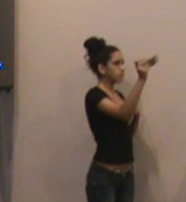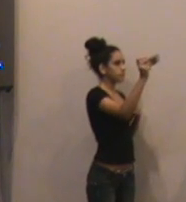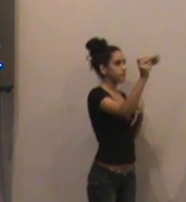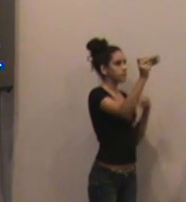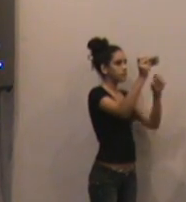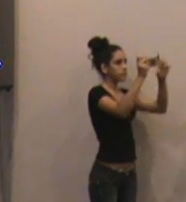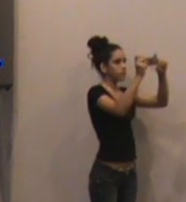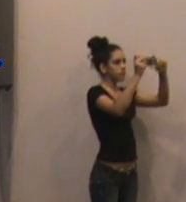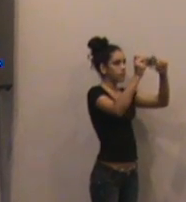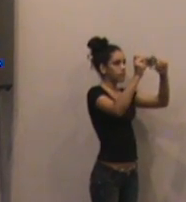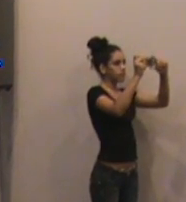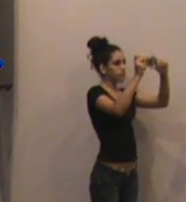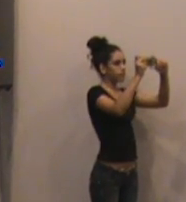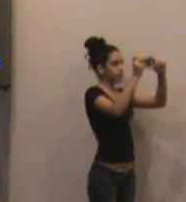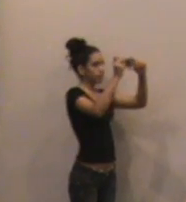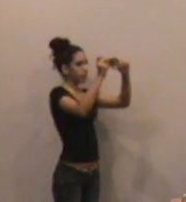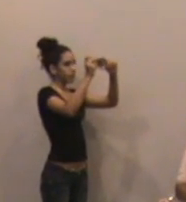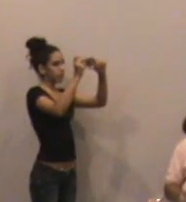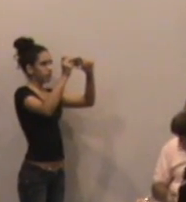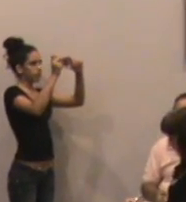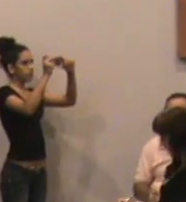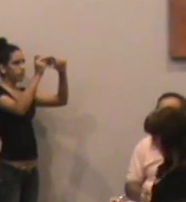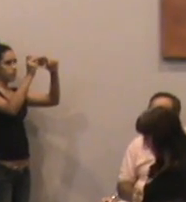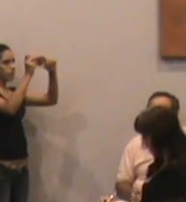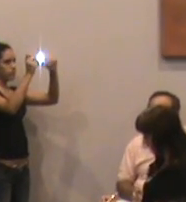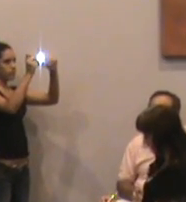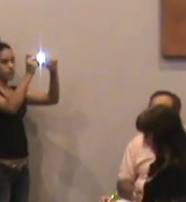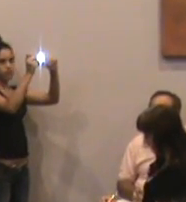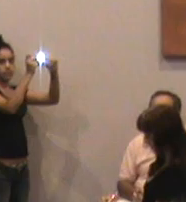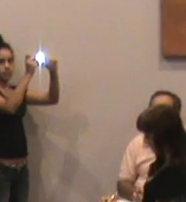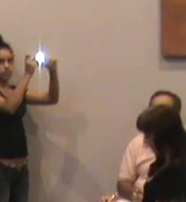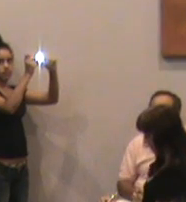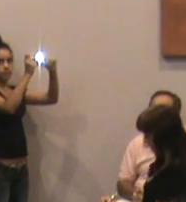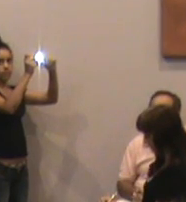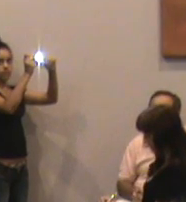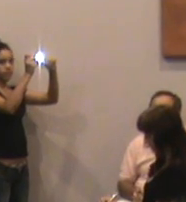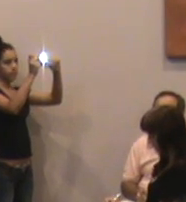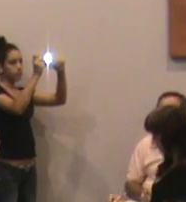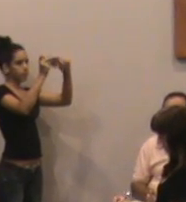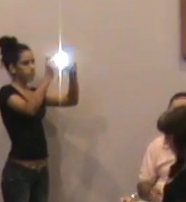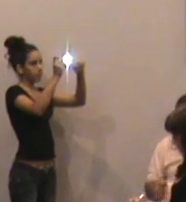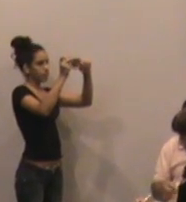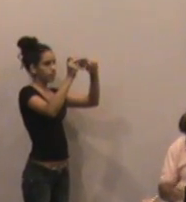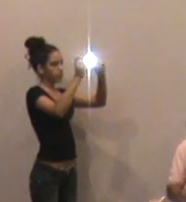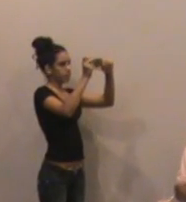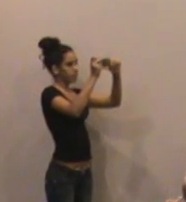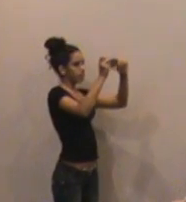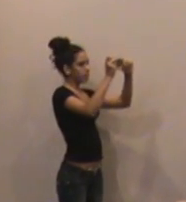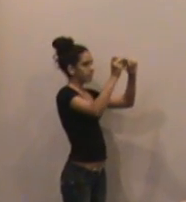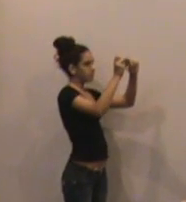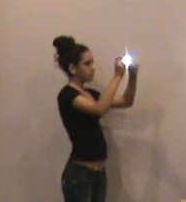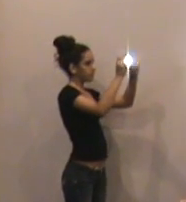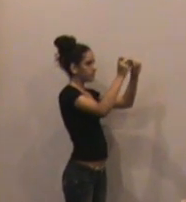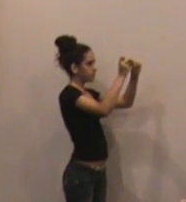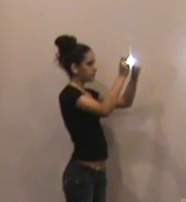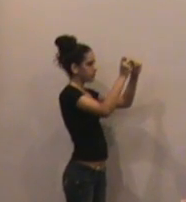aquí? You're probably wondering about my kit also. Estarán pensando qué es lo que llevo puesto. Don't worry, you're not the only ones who look at me strange. No son los